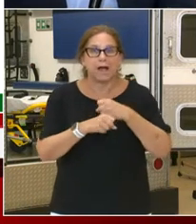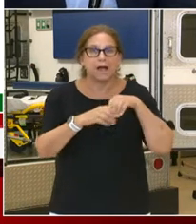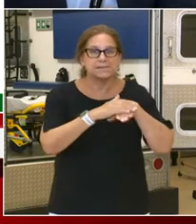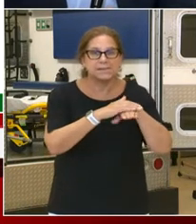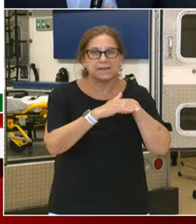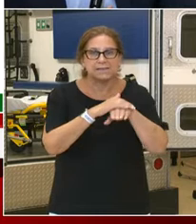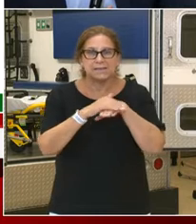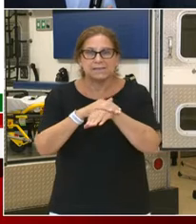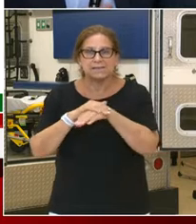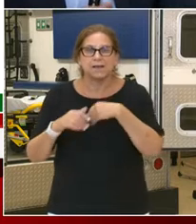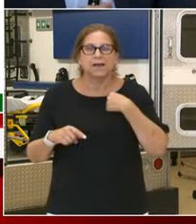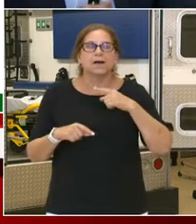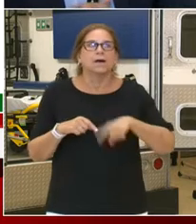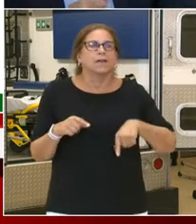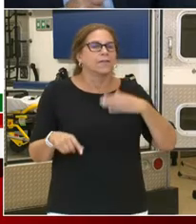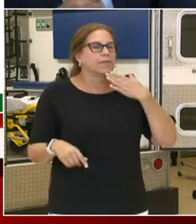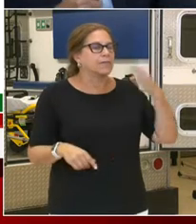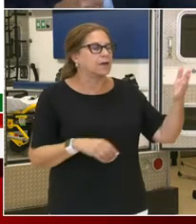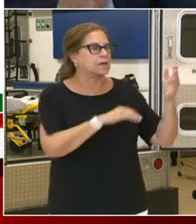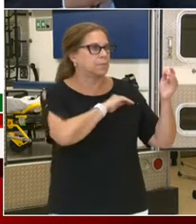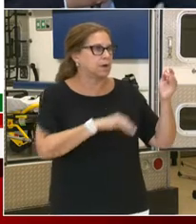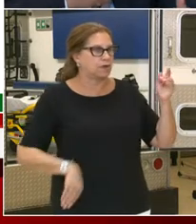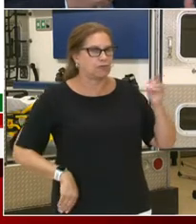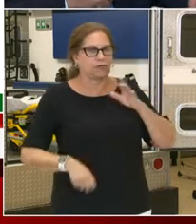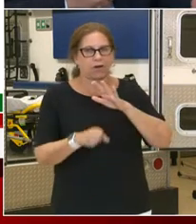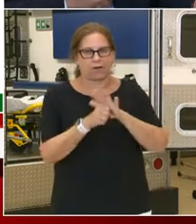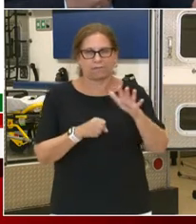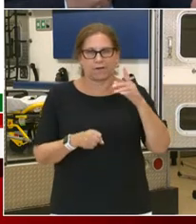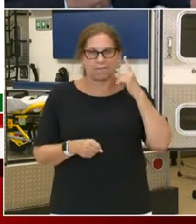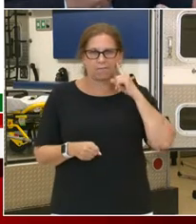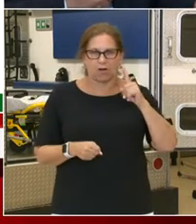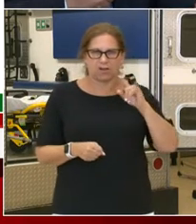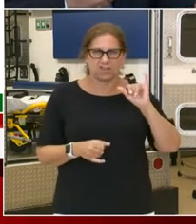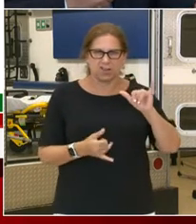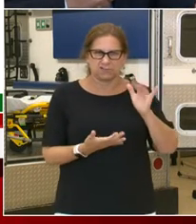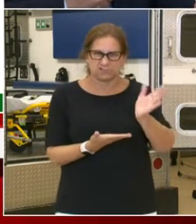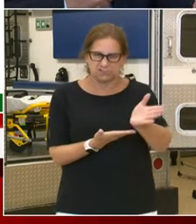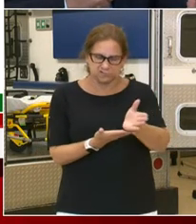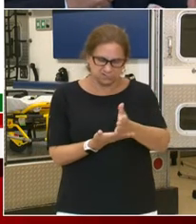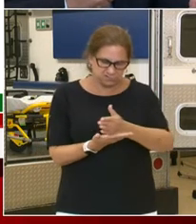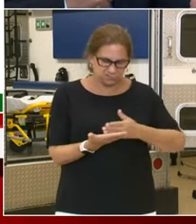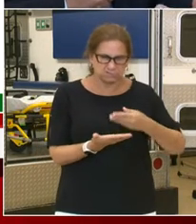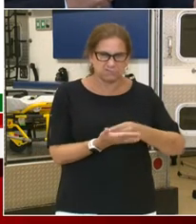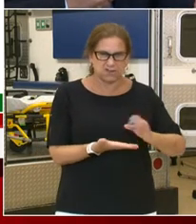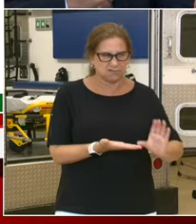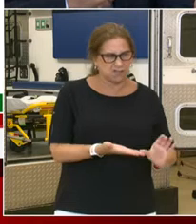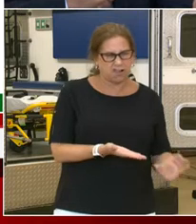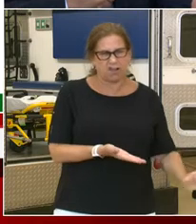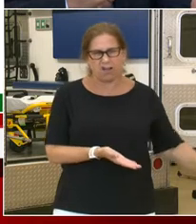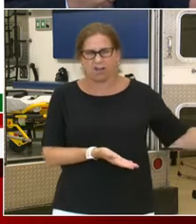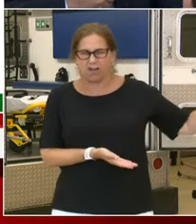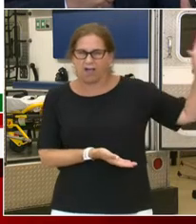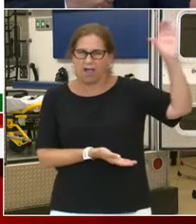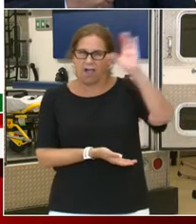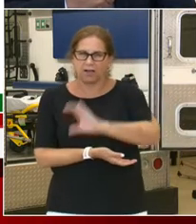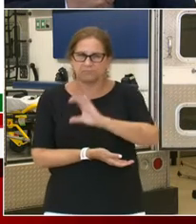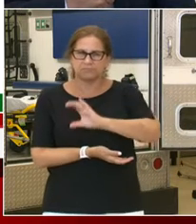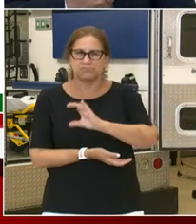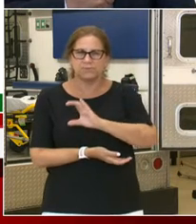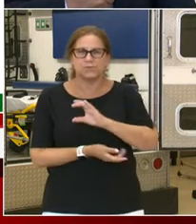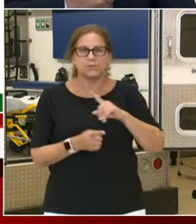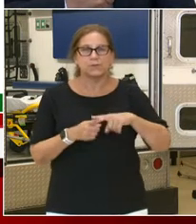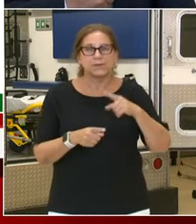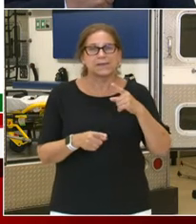educators, and what they do each day for our students and families. And this budget allows us to maintain staffing in a